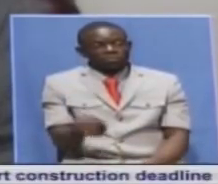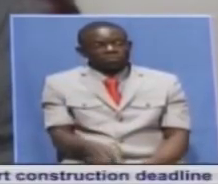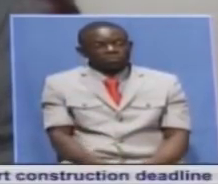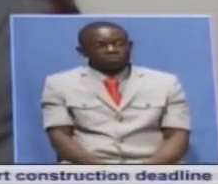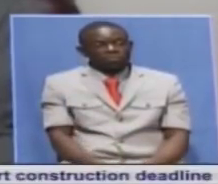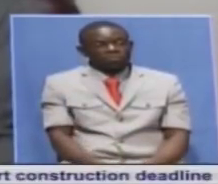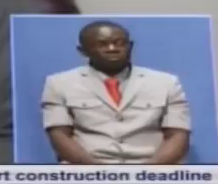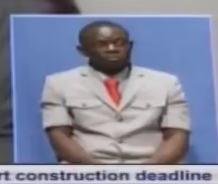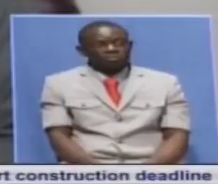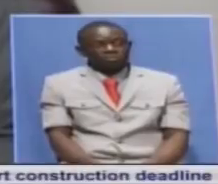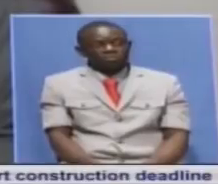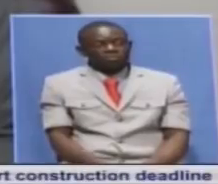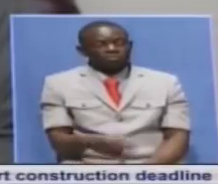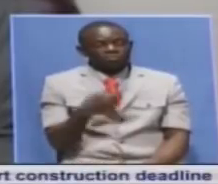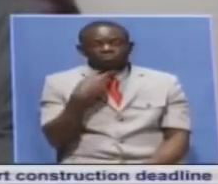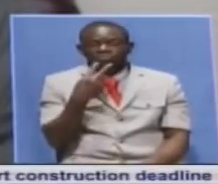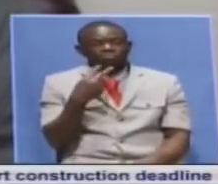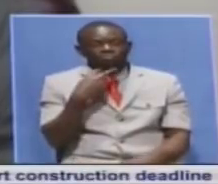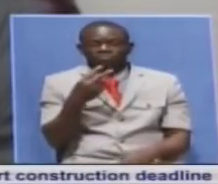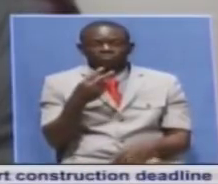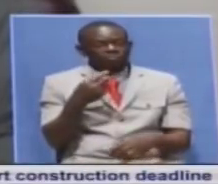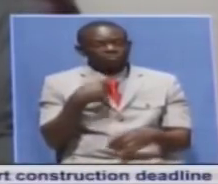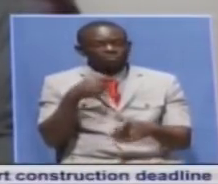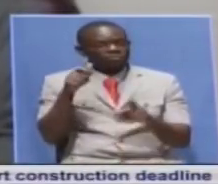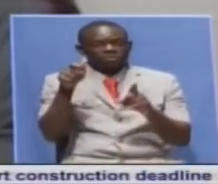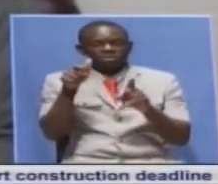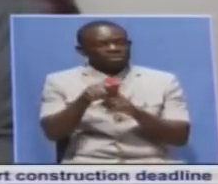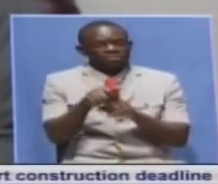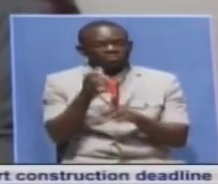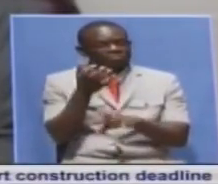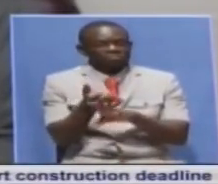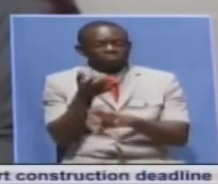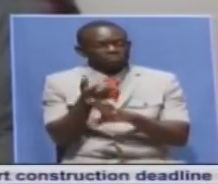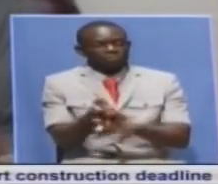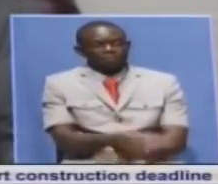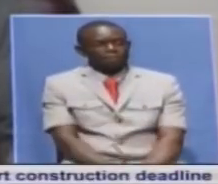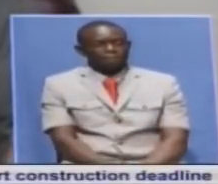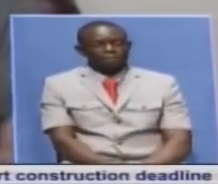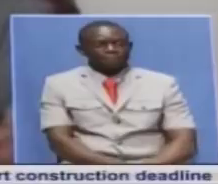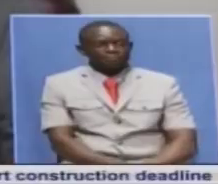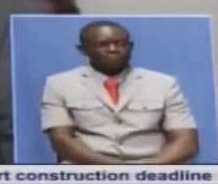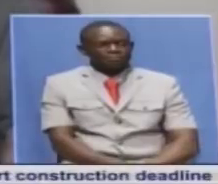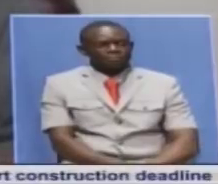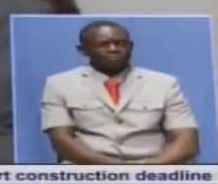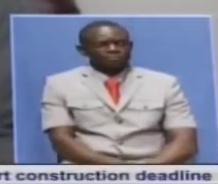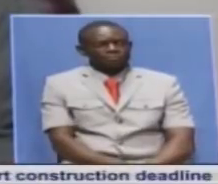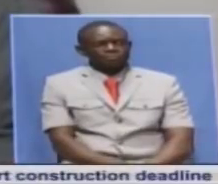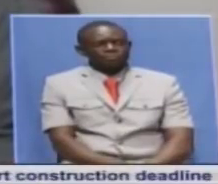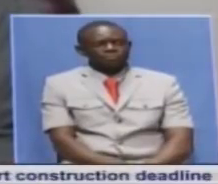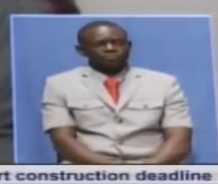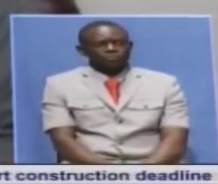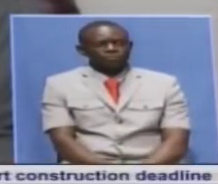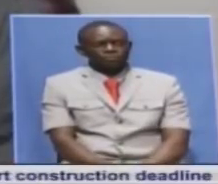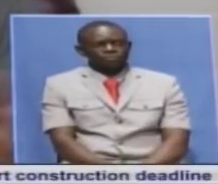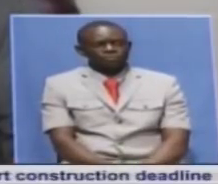purchased Mushingashi Game Farm, and I'm hoping to make that a signature tourism center in Zambia